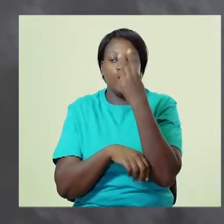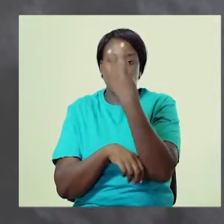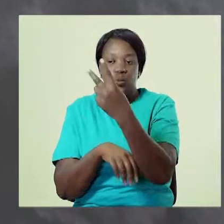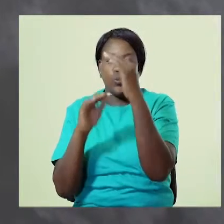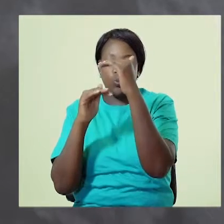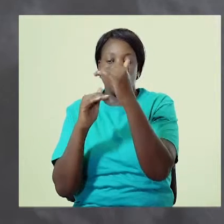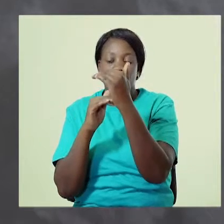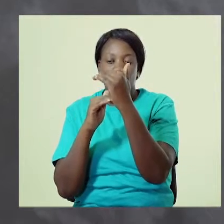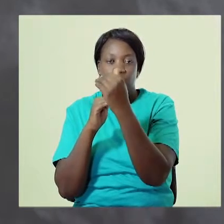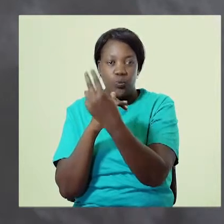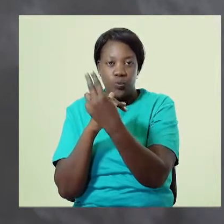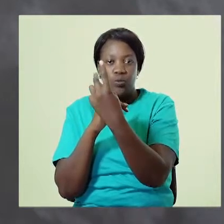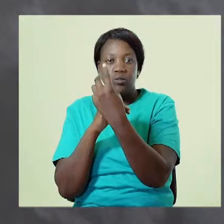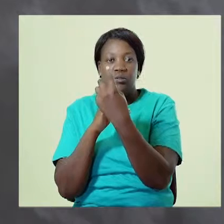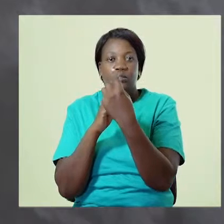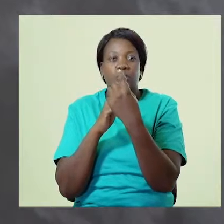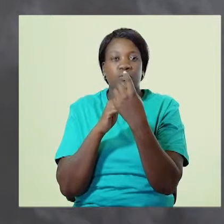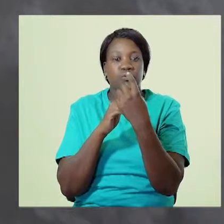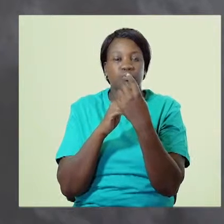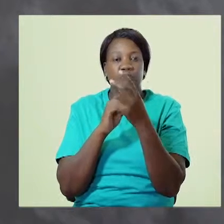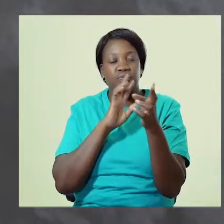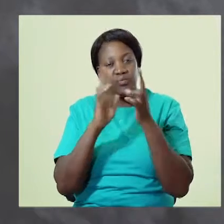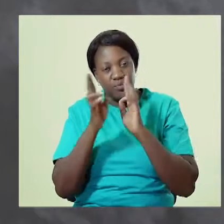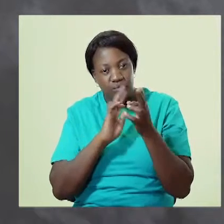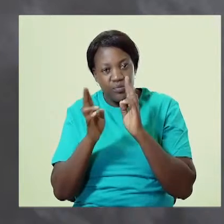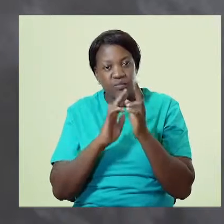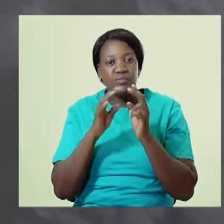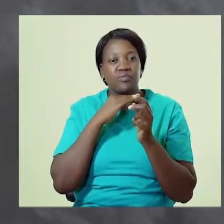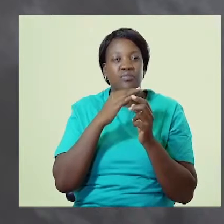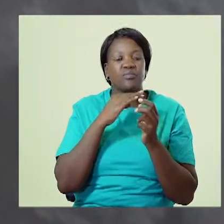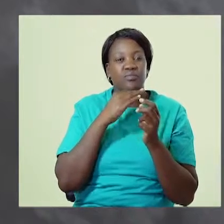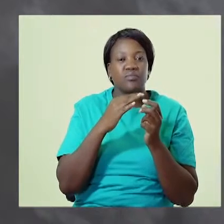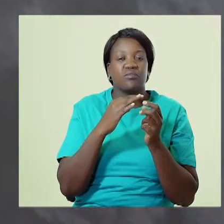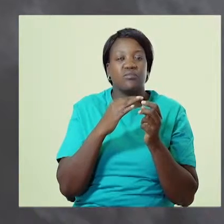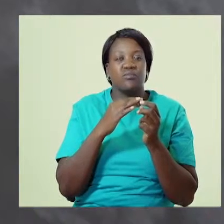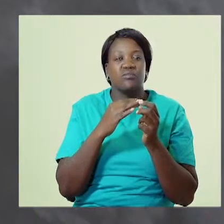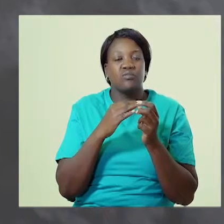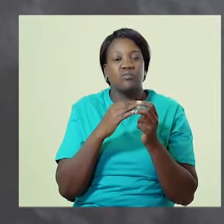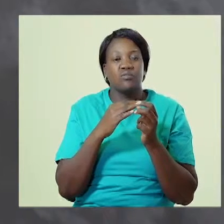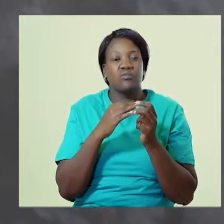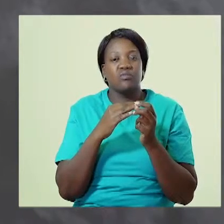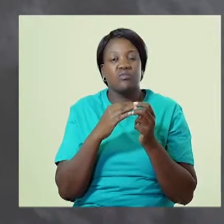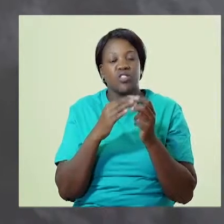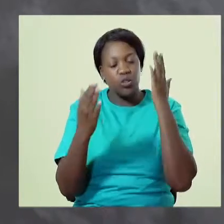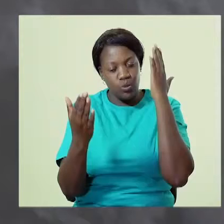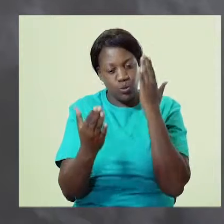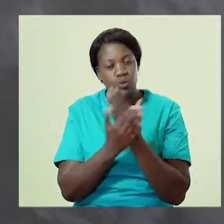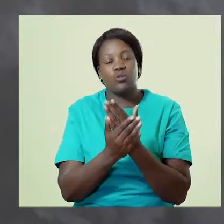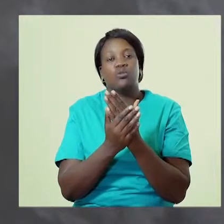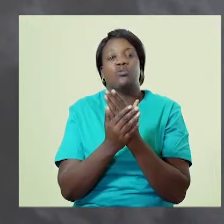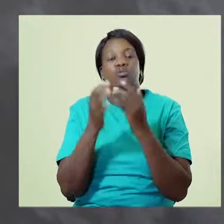parts. There is a semi-formal conversation or monologue requiring comprehension of factual